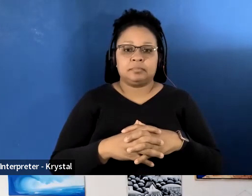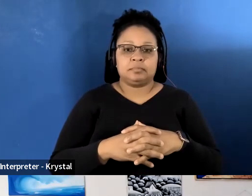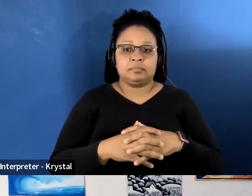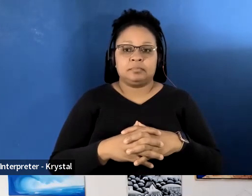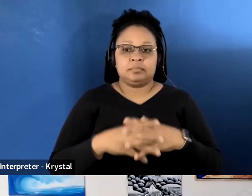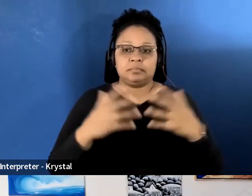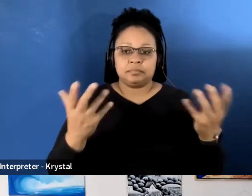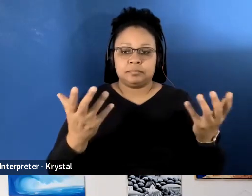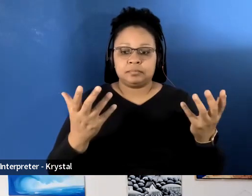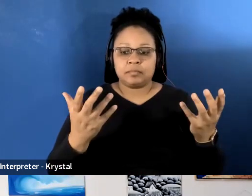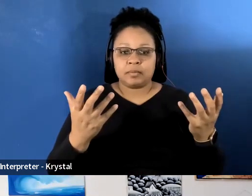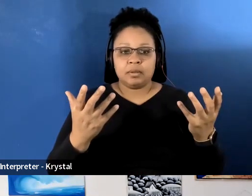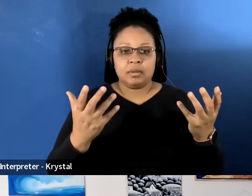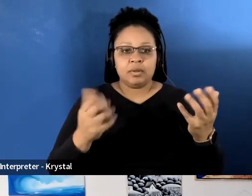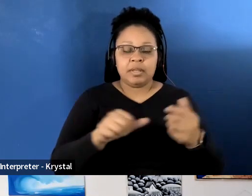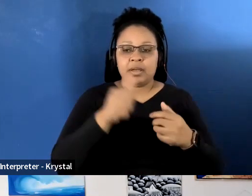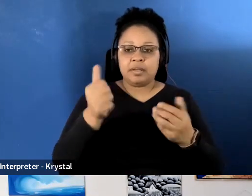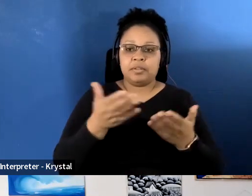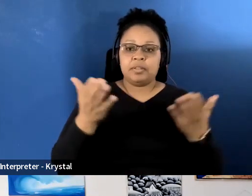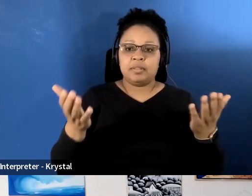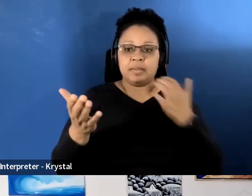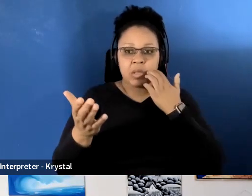Okay, so what are some of the other things that people are,